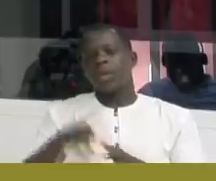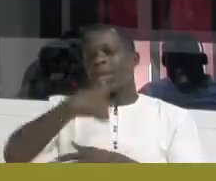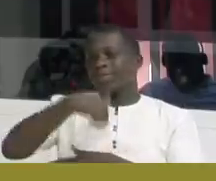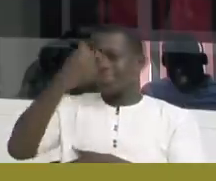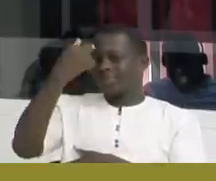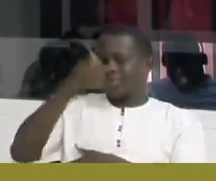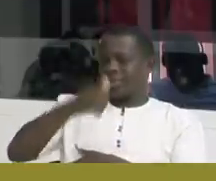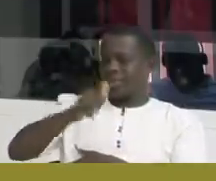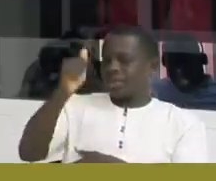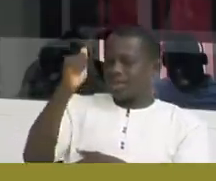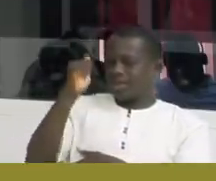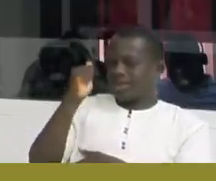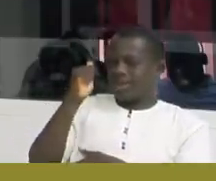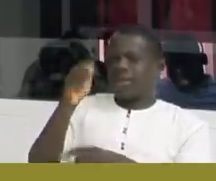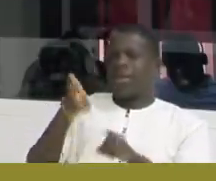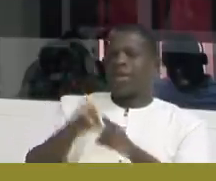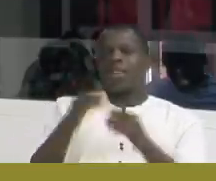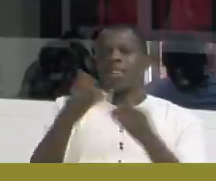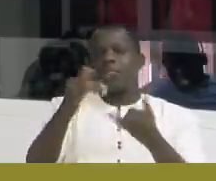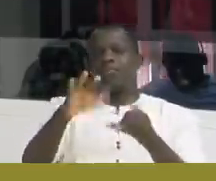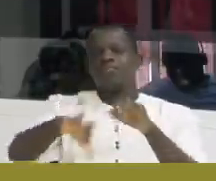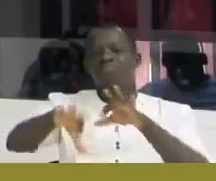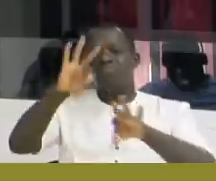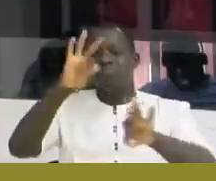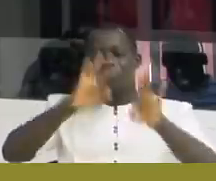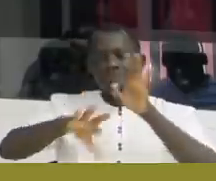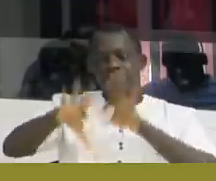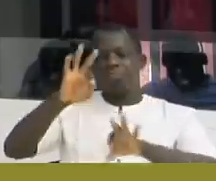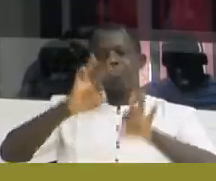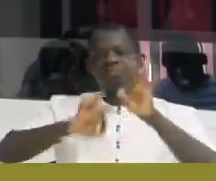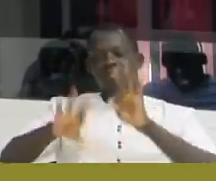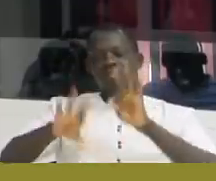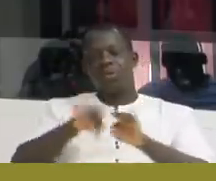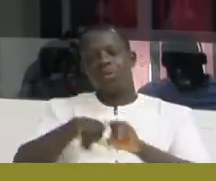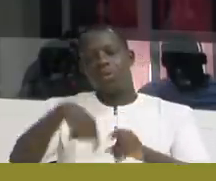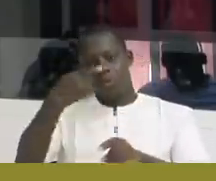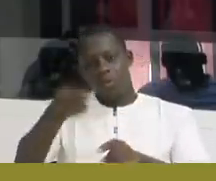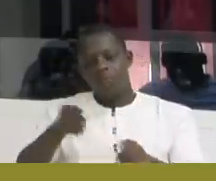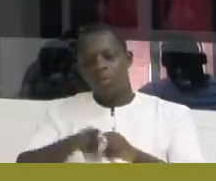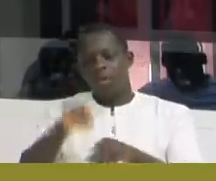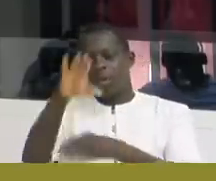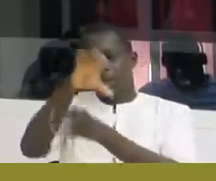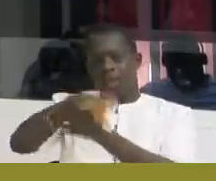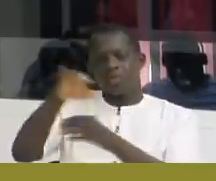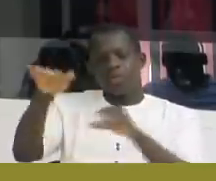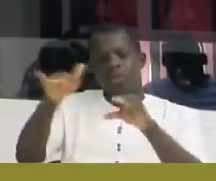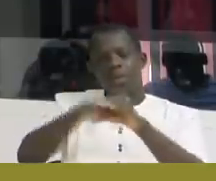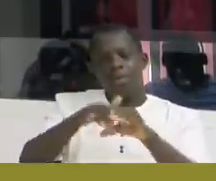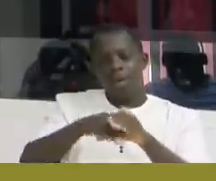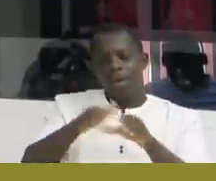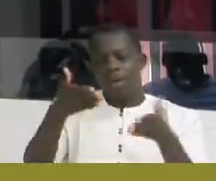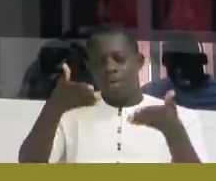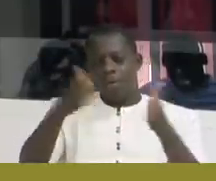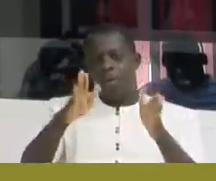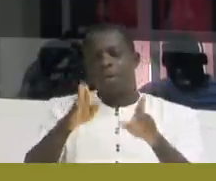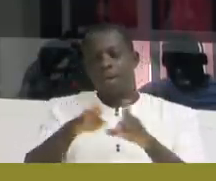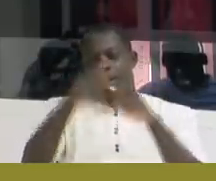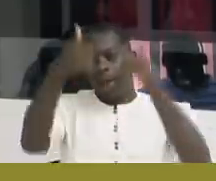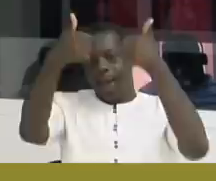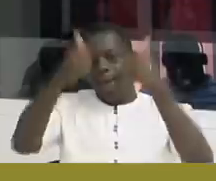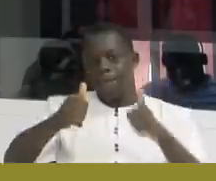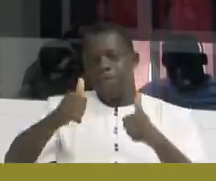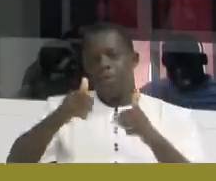that even the selection of council, the manner in which it